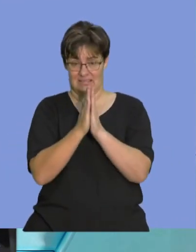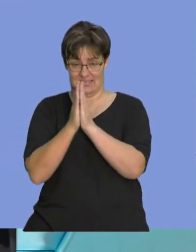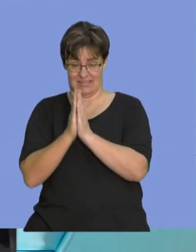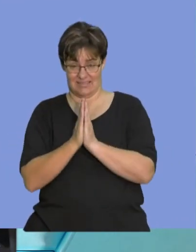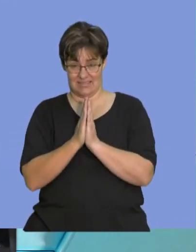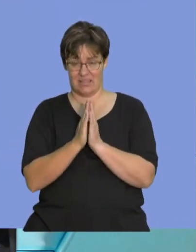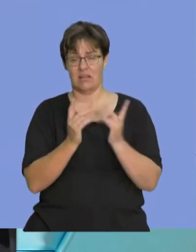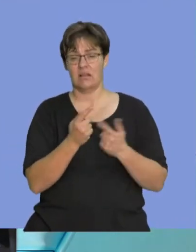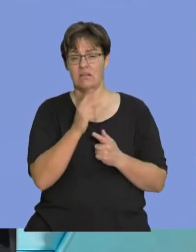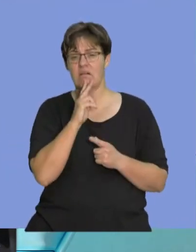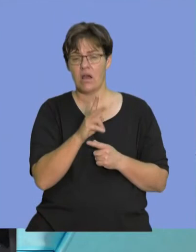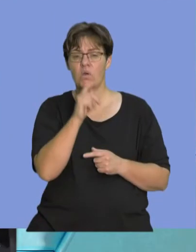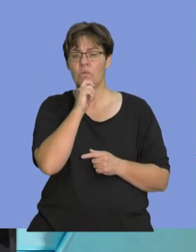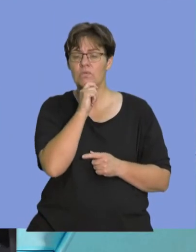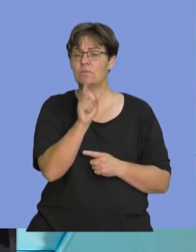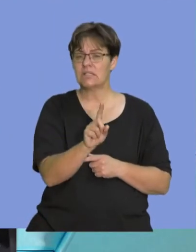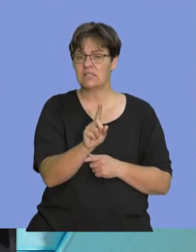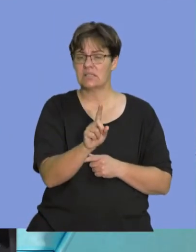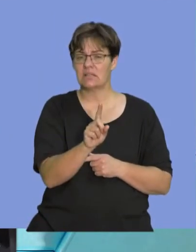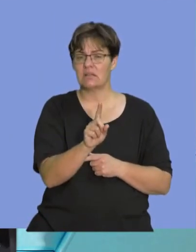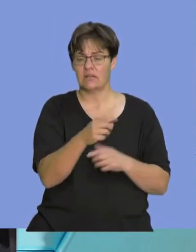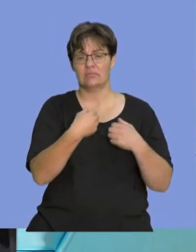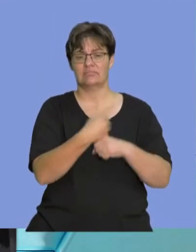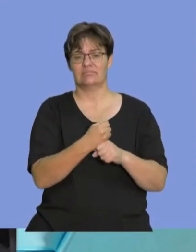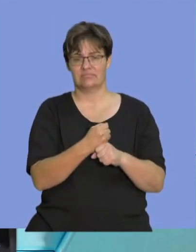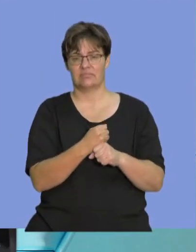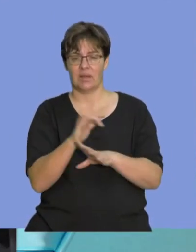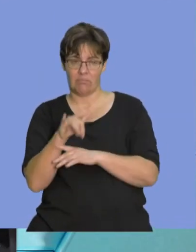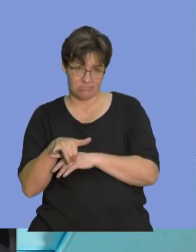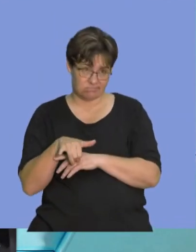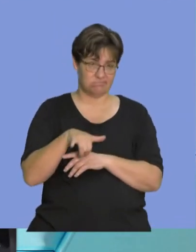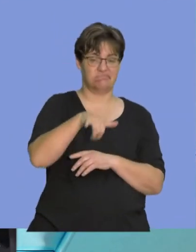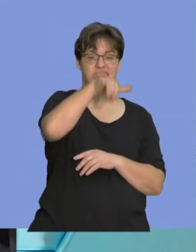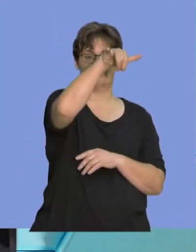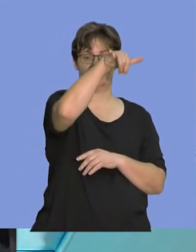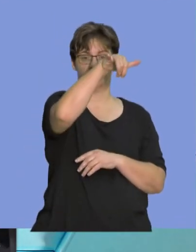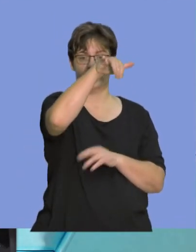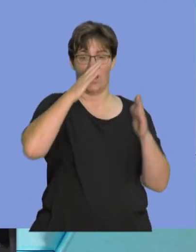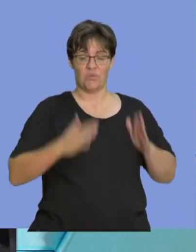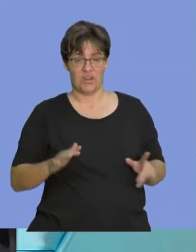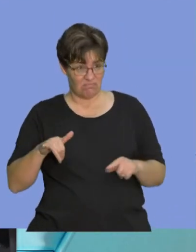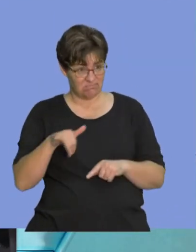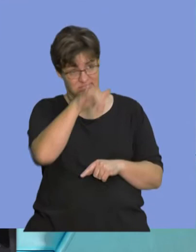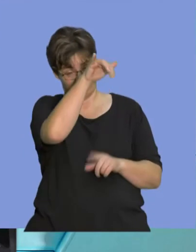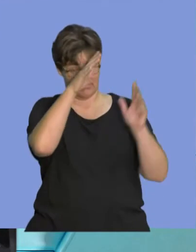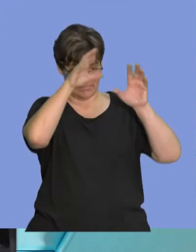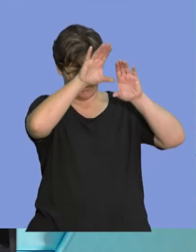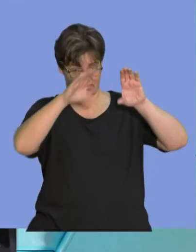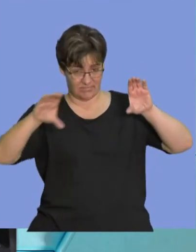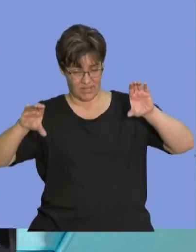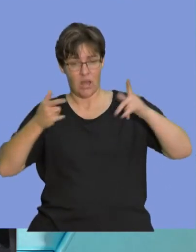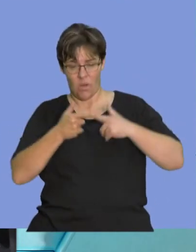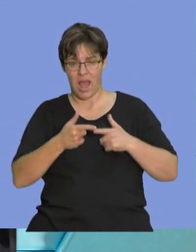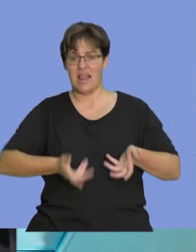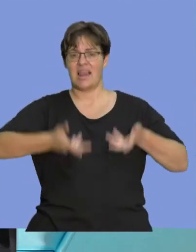know, it actually is used to manufacture aircraft bodies. Now, that use is actually informed by